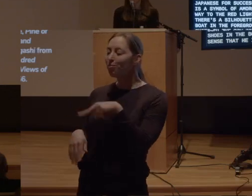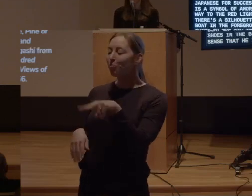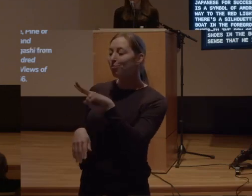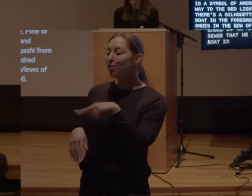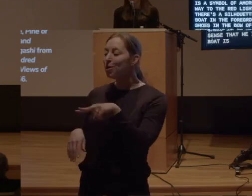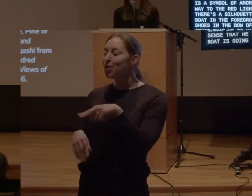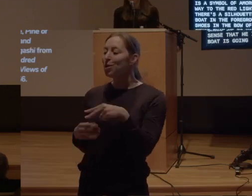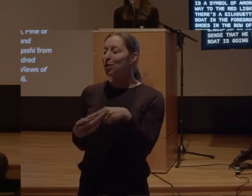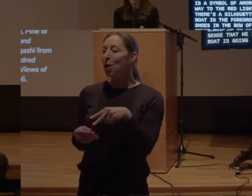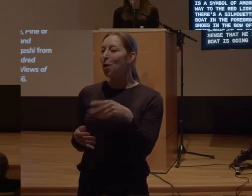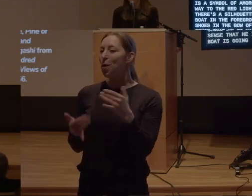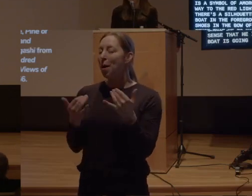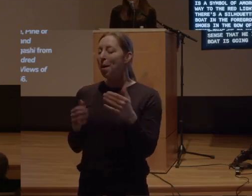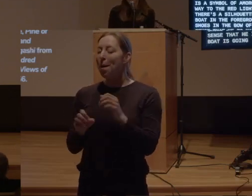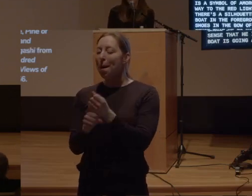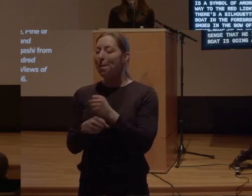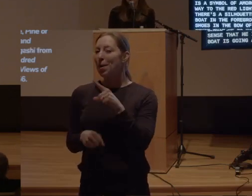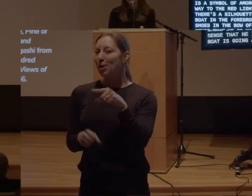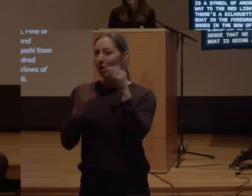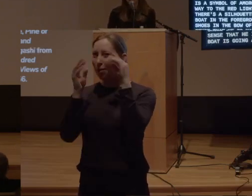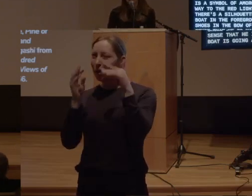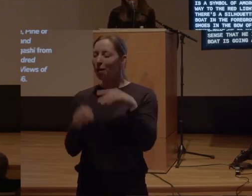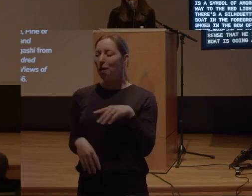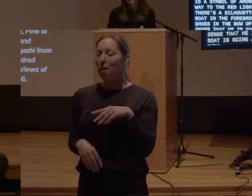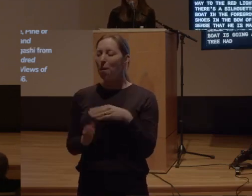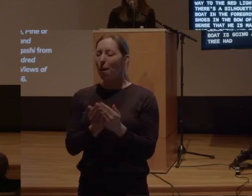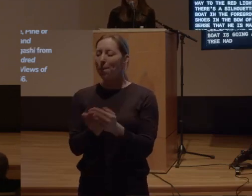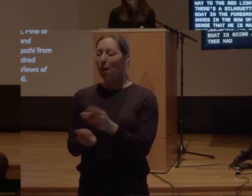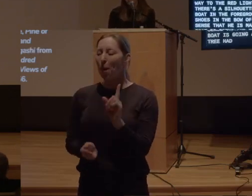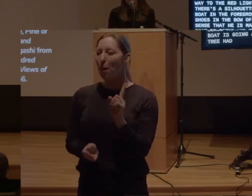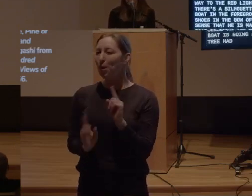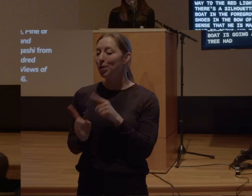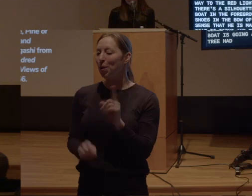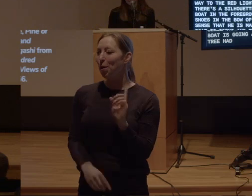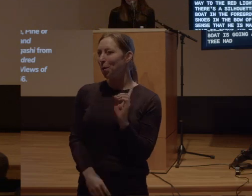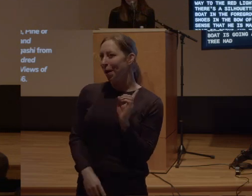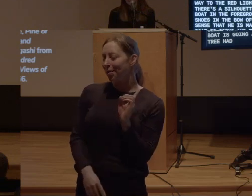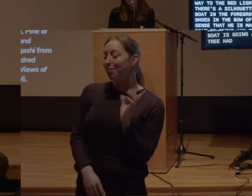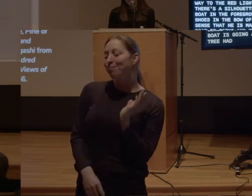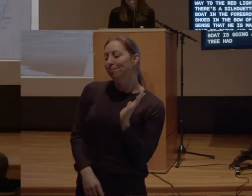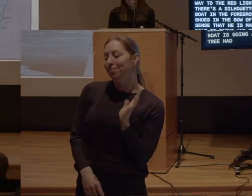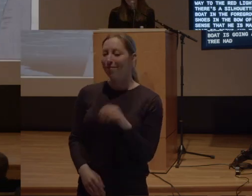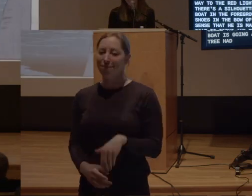is going and the kinds of associations the tree had.